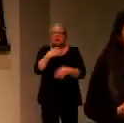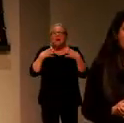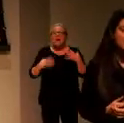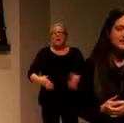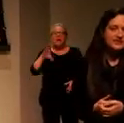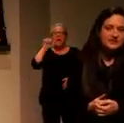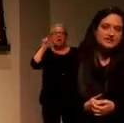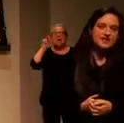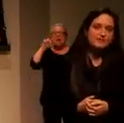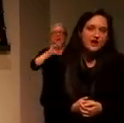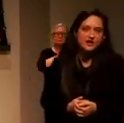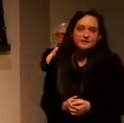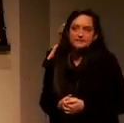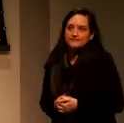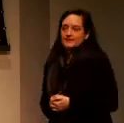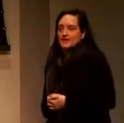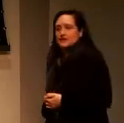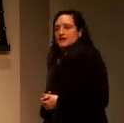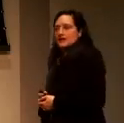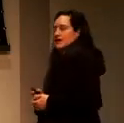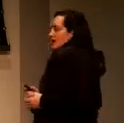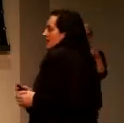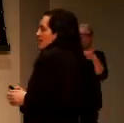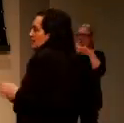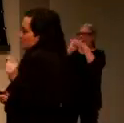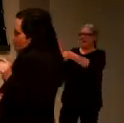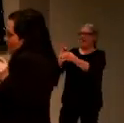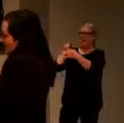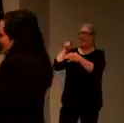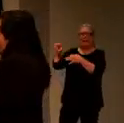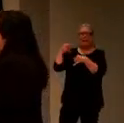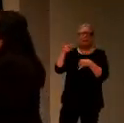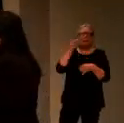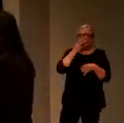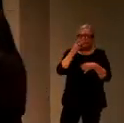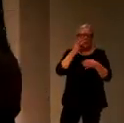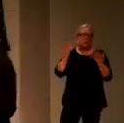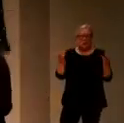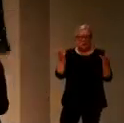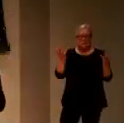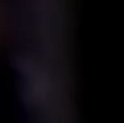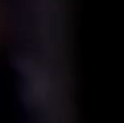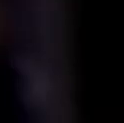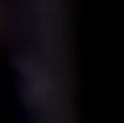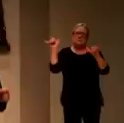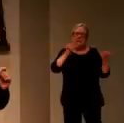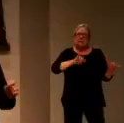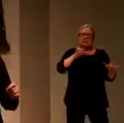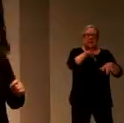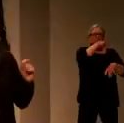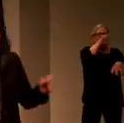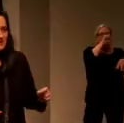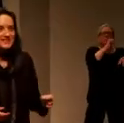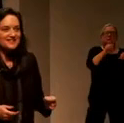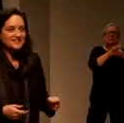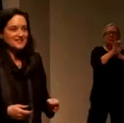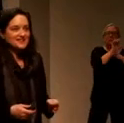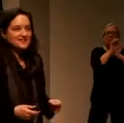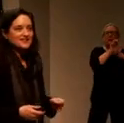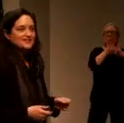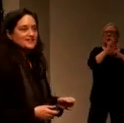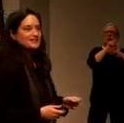we can think about these things in the same way. And so we had been giving her